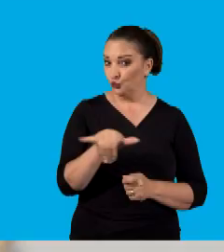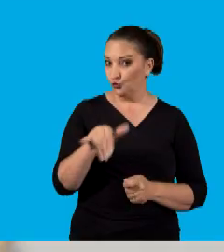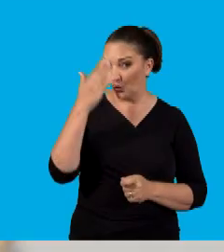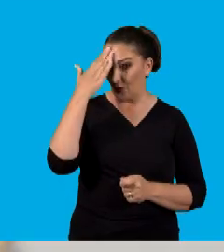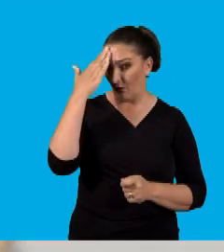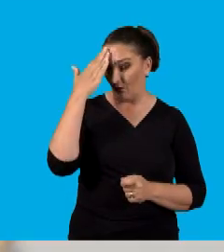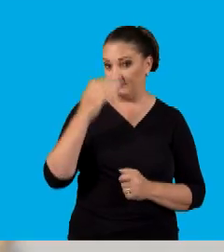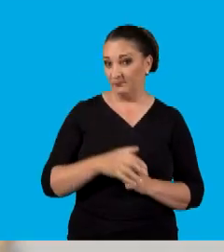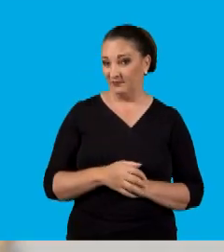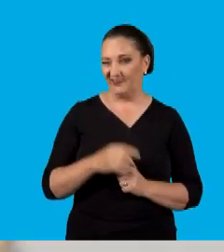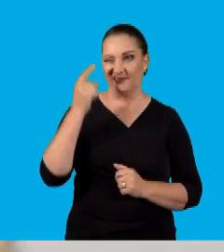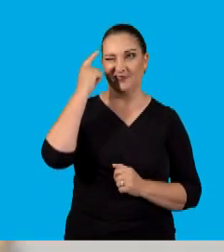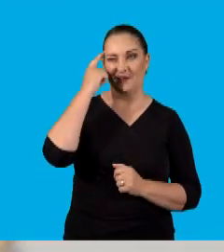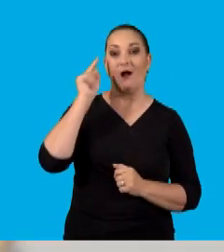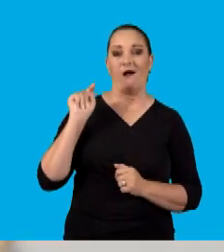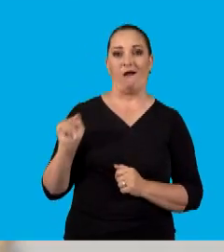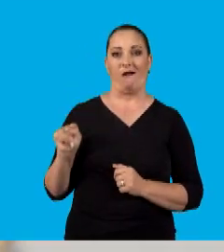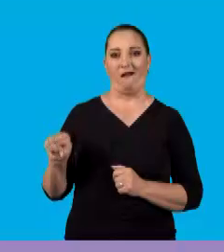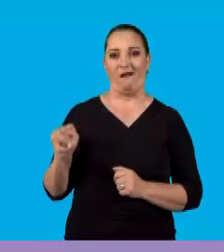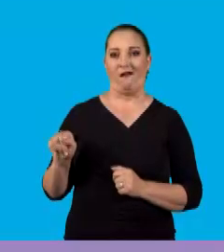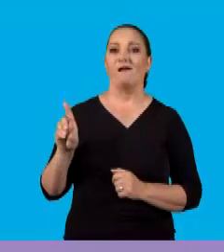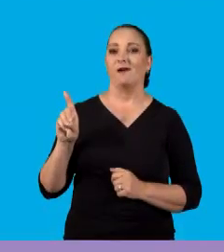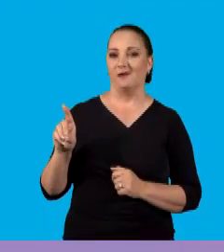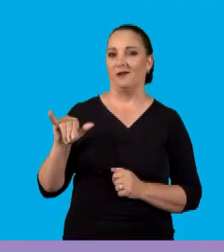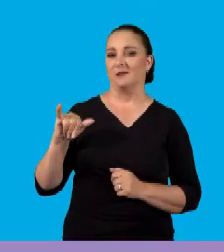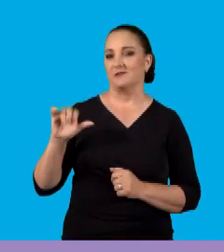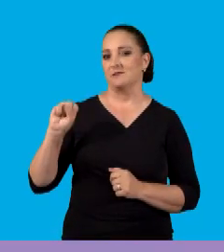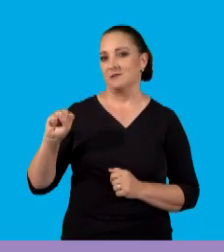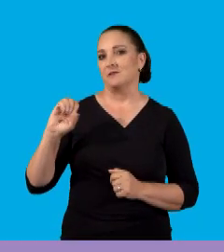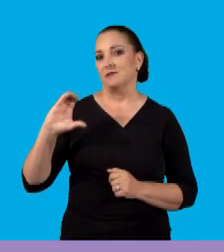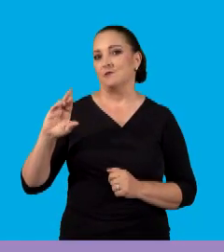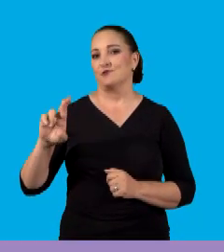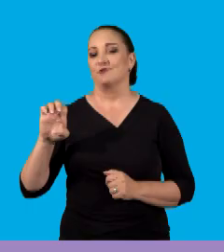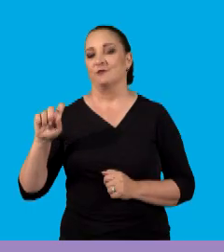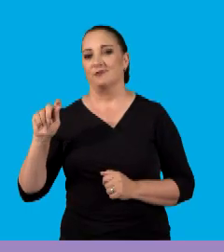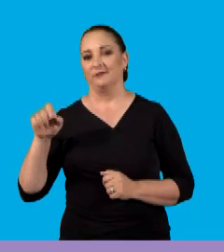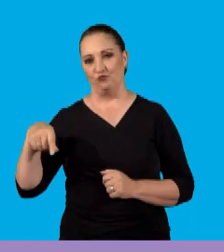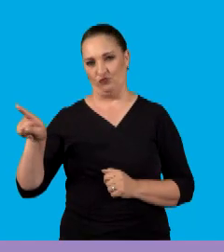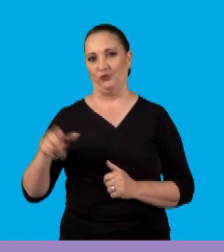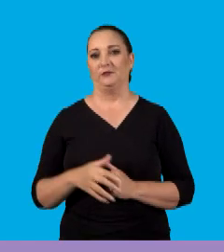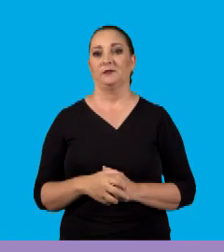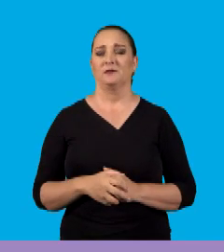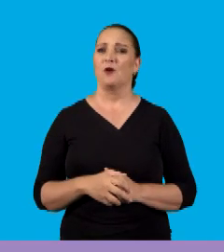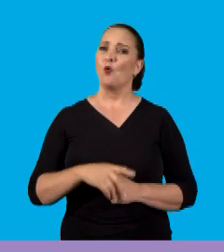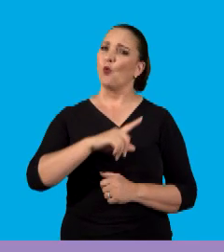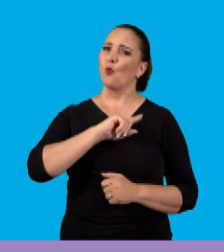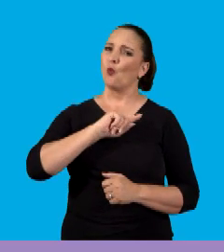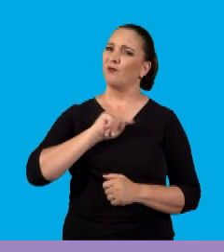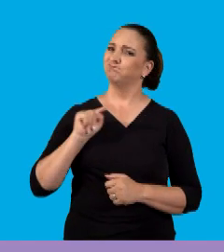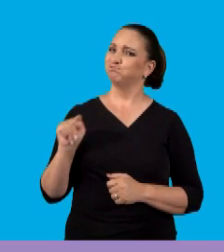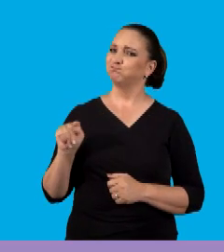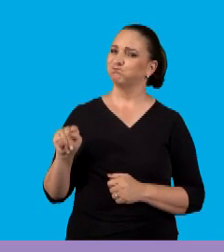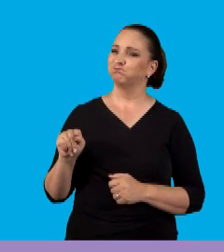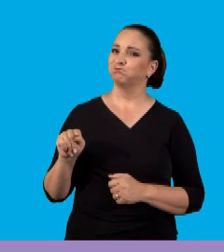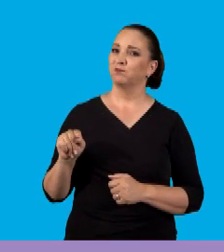is? Well, if you are thinking of discrete, then you are absolutely correct. And the reason for this